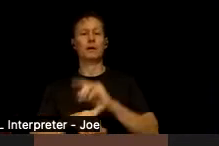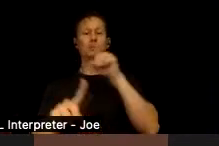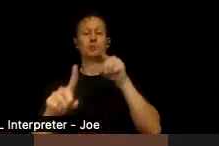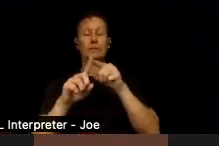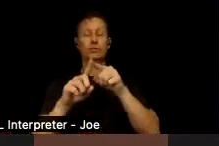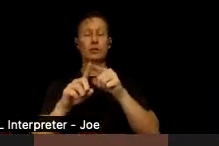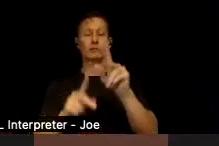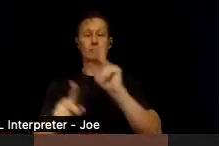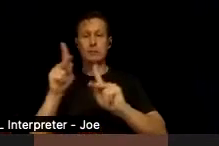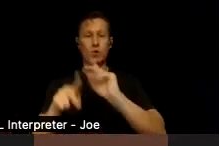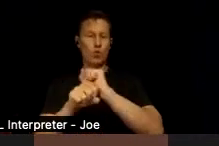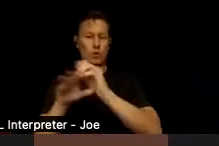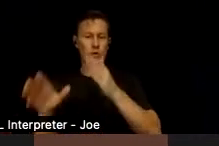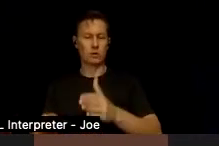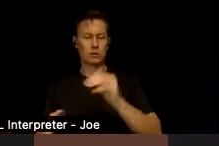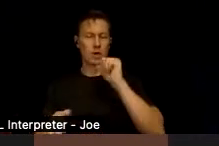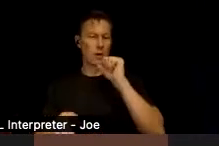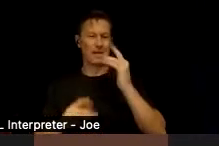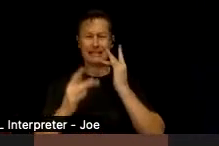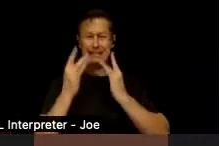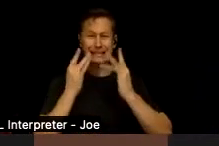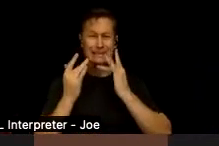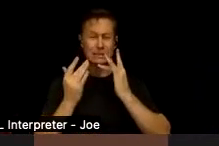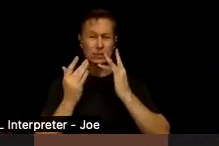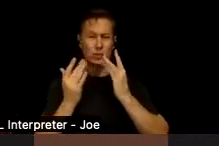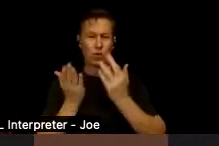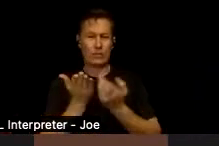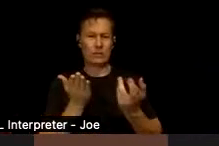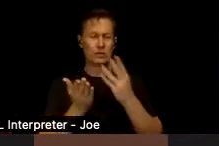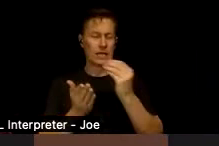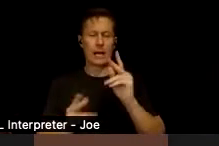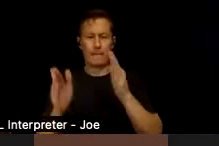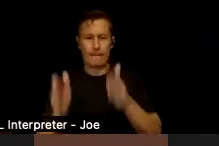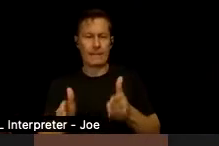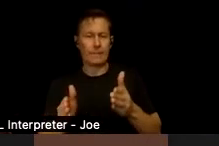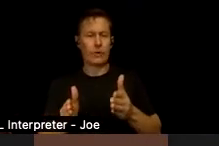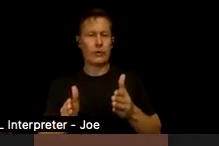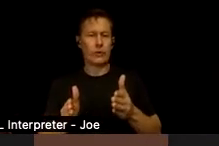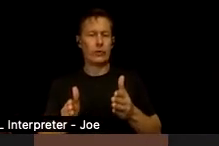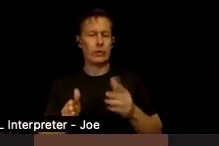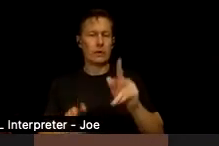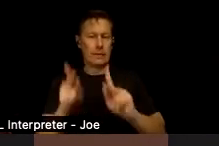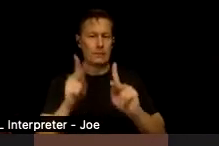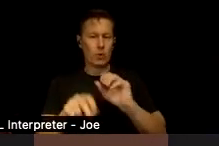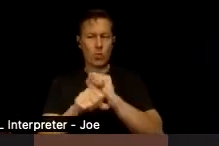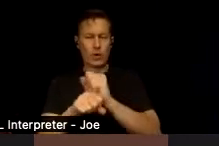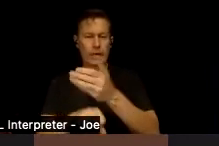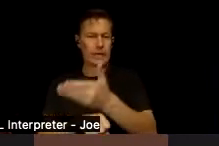but the resources were extremely limited, as were the personnel that really understood building